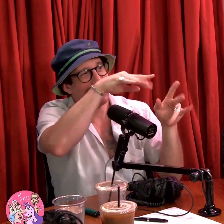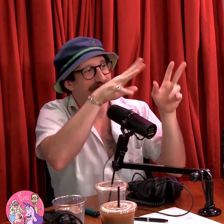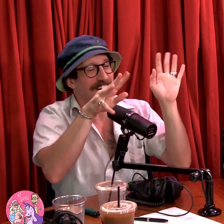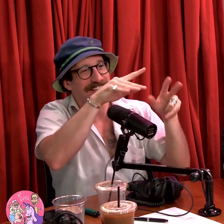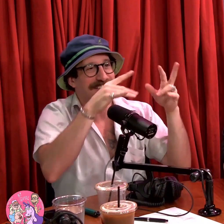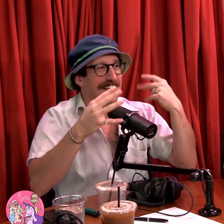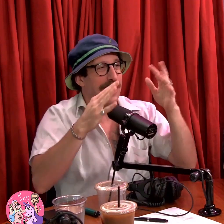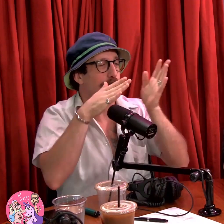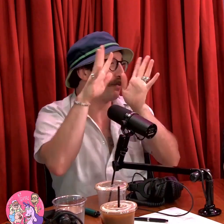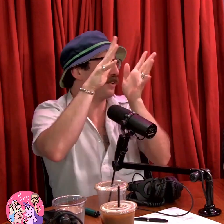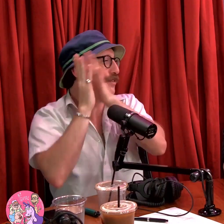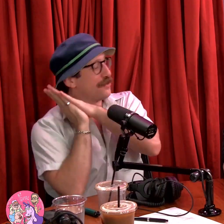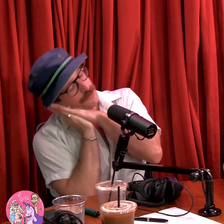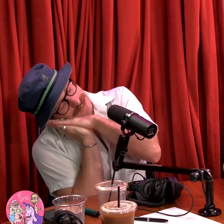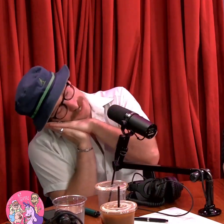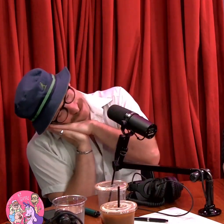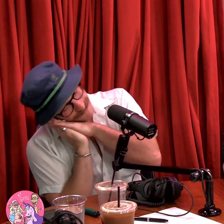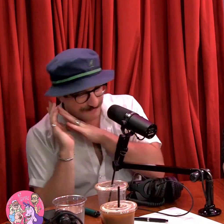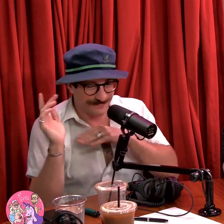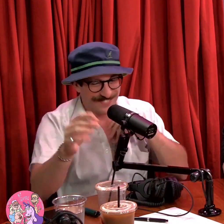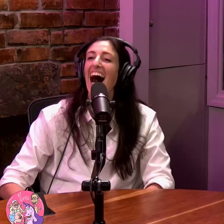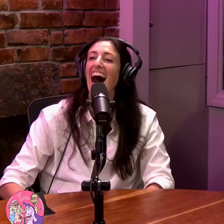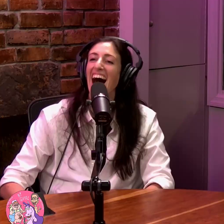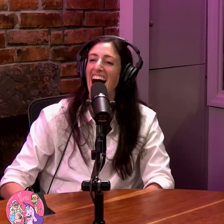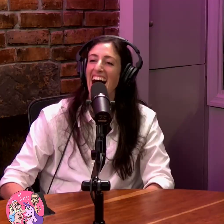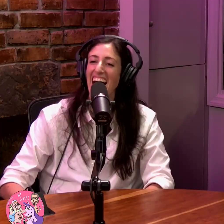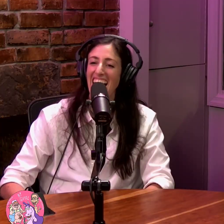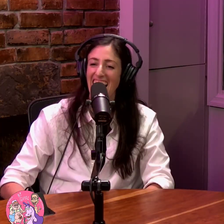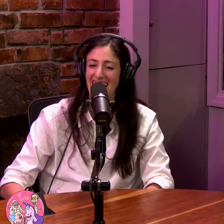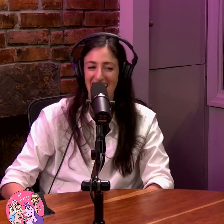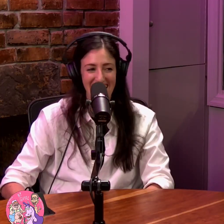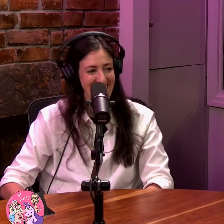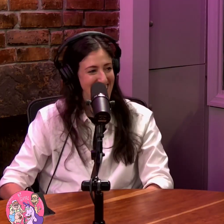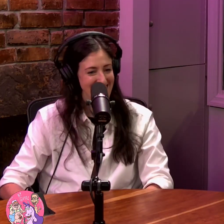policing venues, suck a dick, I'll put you to sleep.